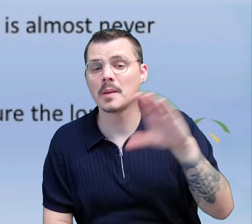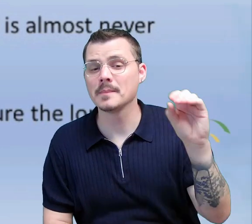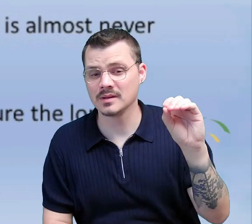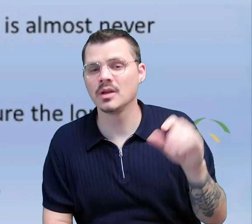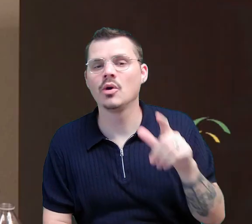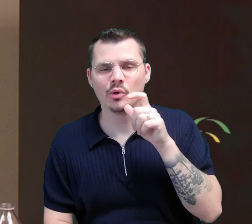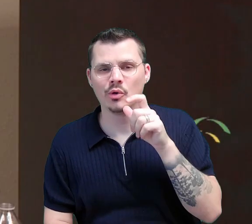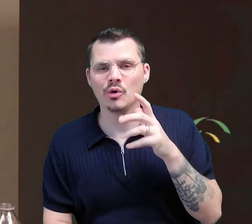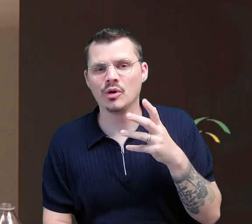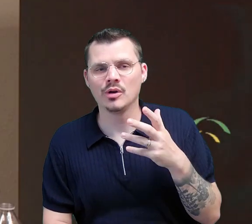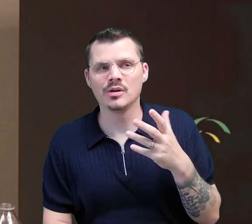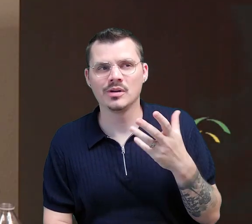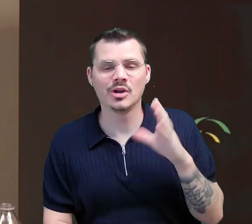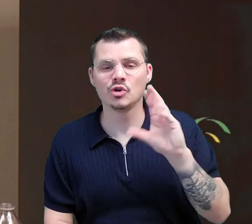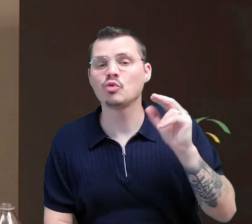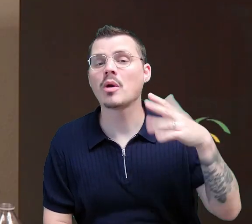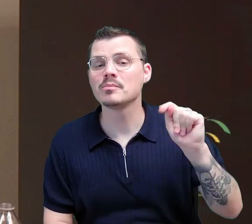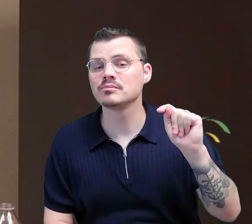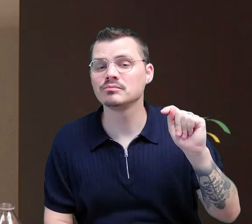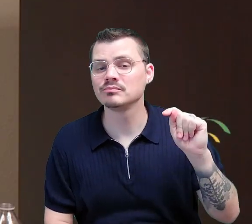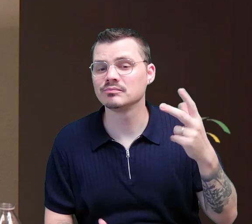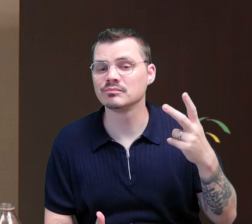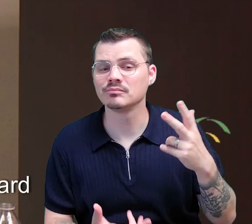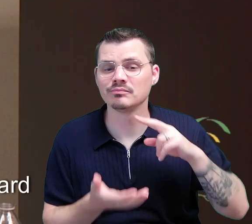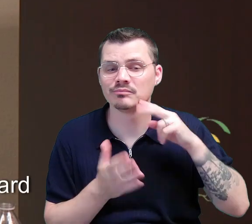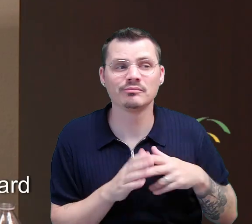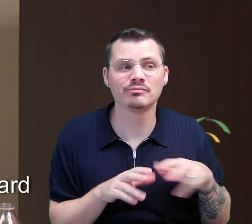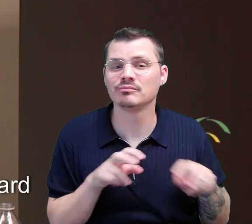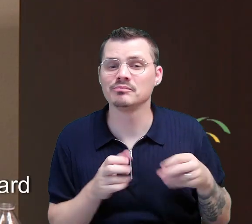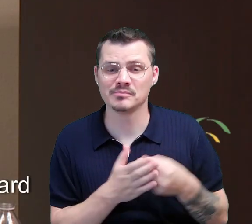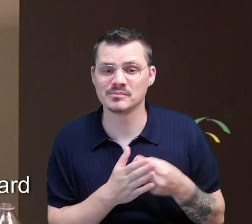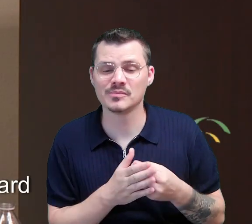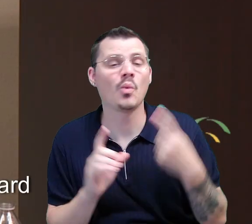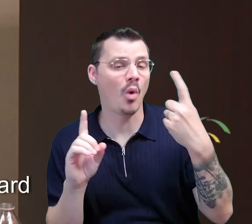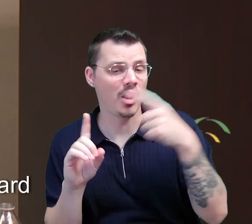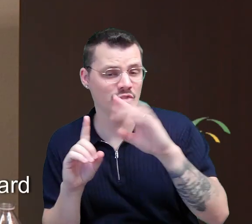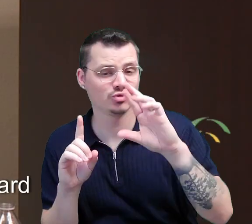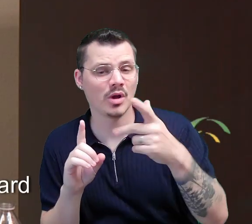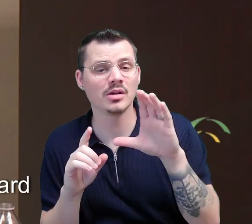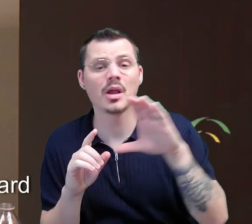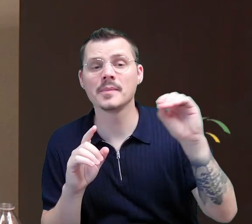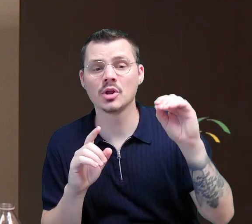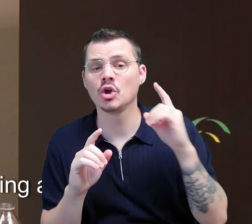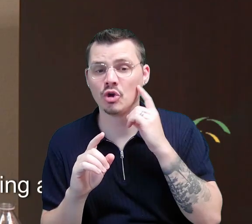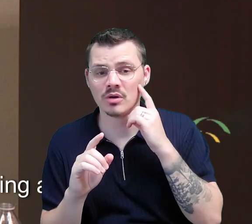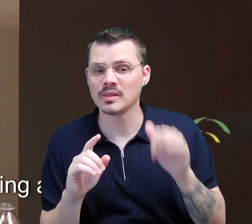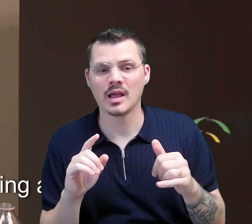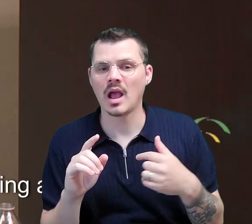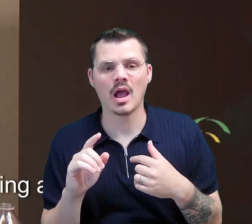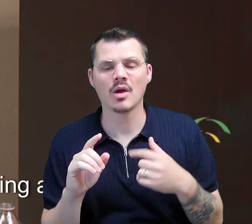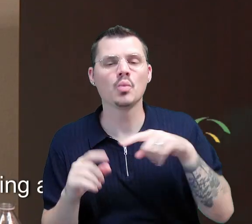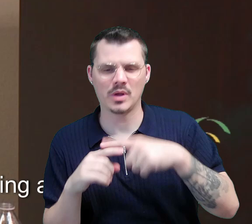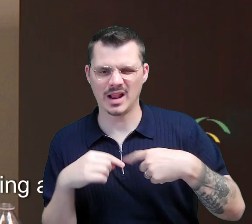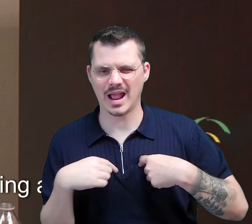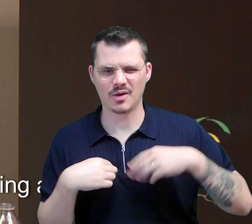companies that are particularly corrupt in this regard. For example, one drug company heard that I was not